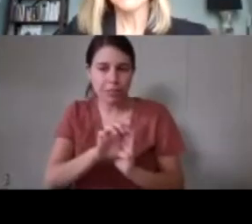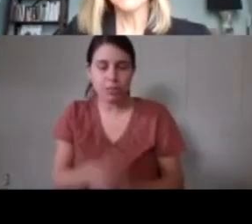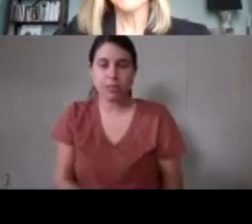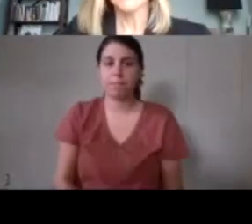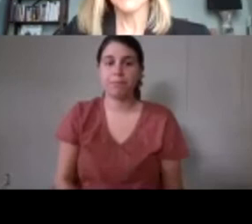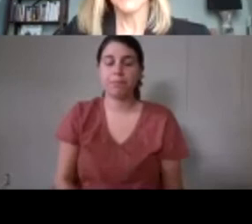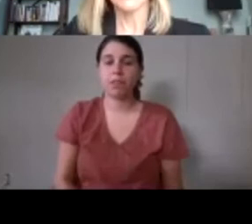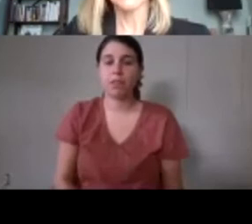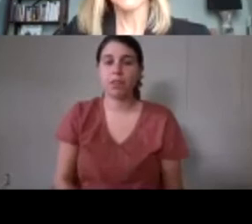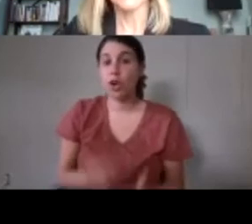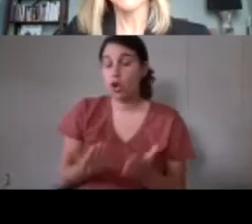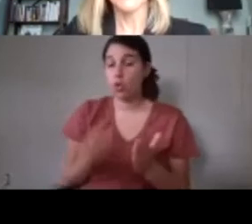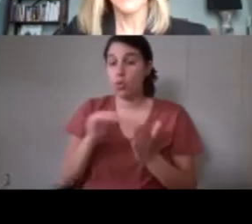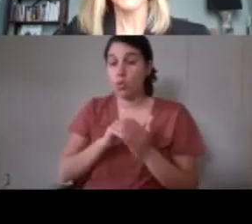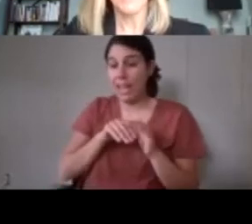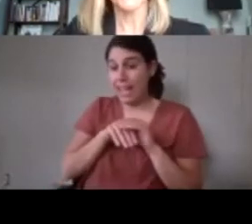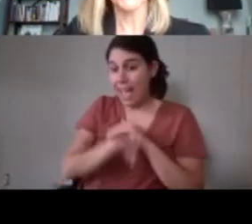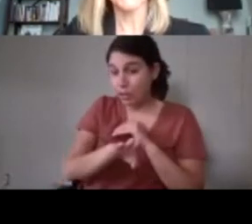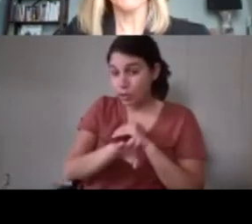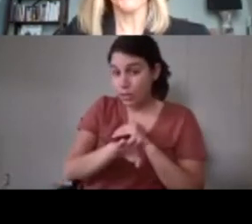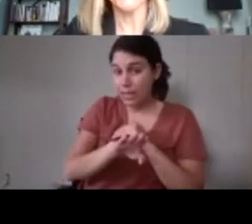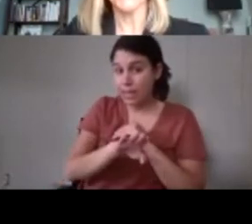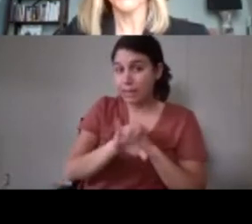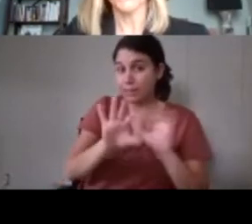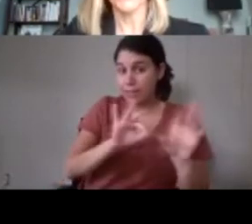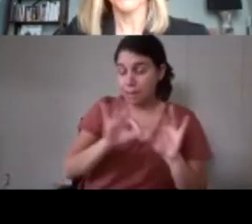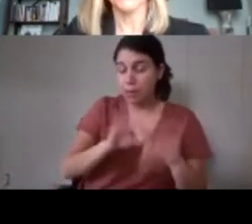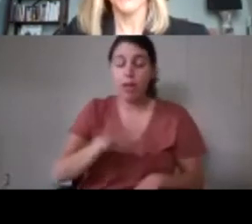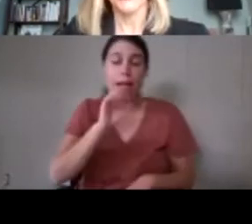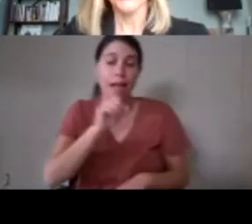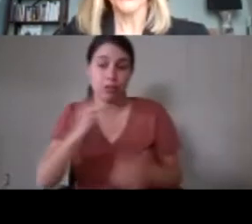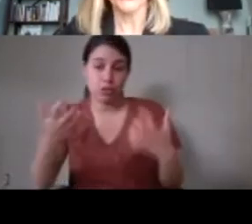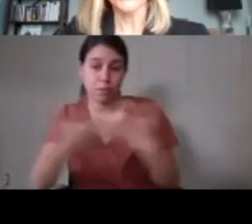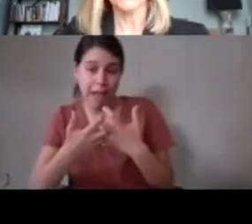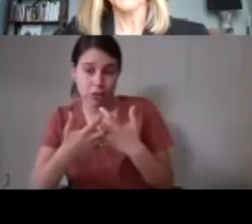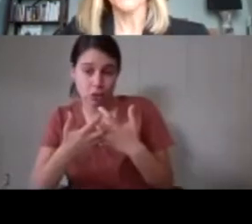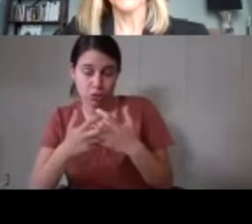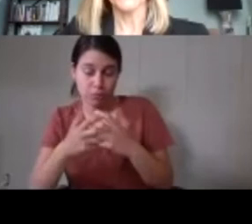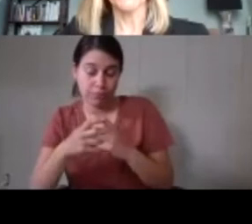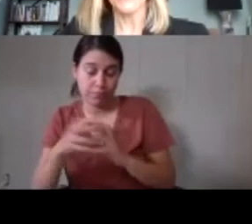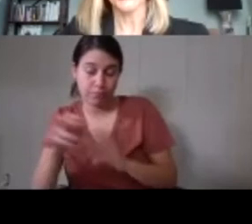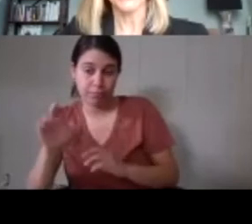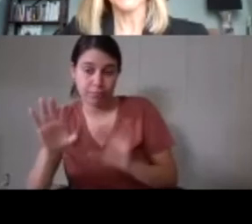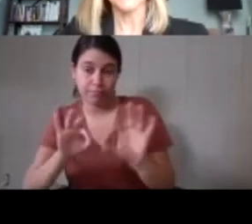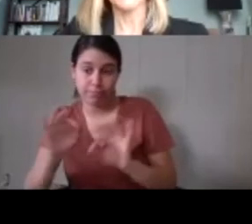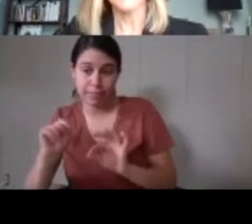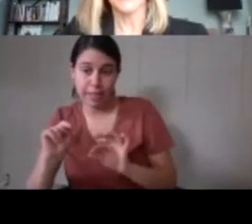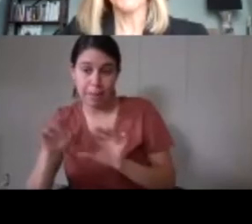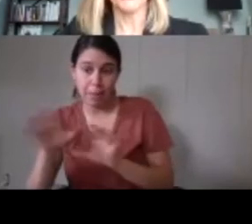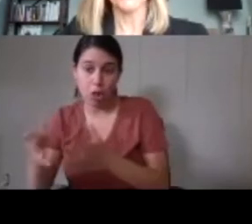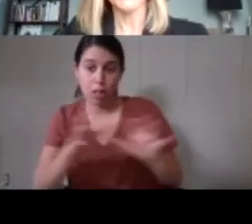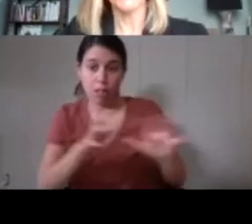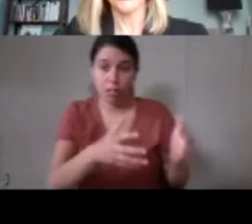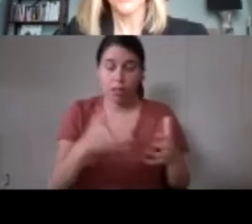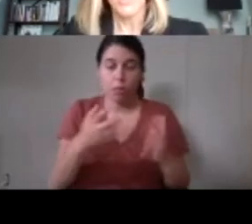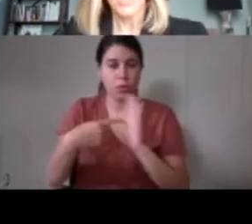and this is the age-matched sample. So just wanted to kind of show you in terms of the matching that people